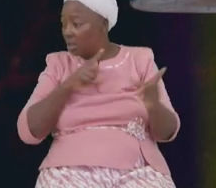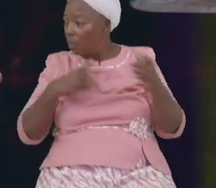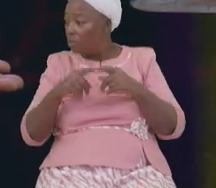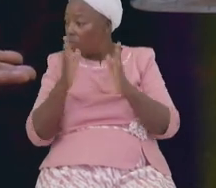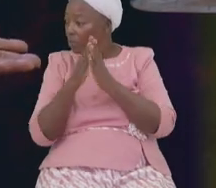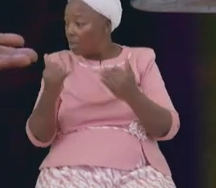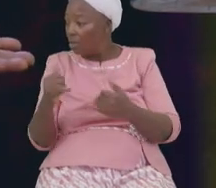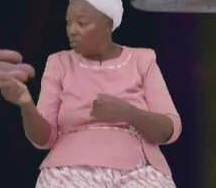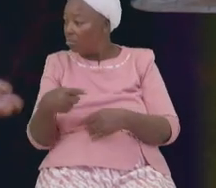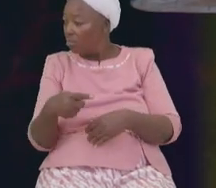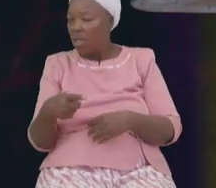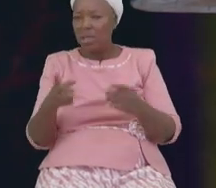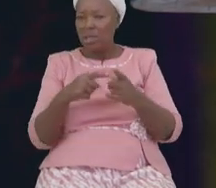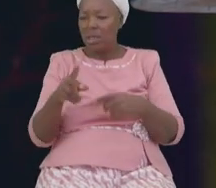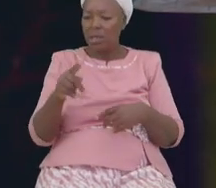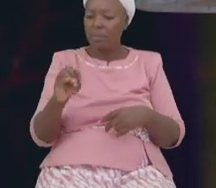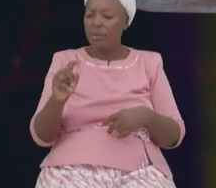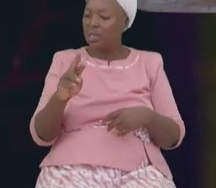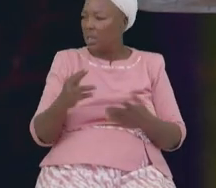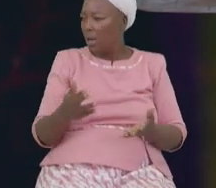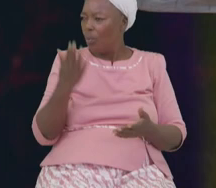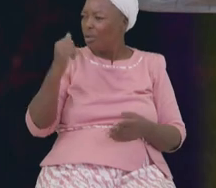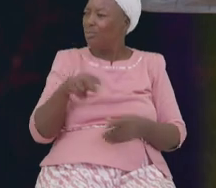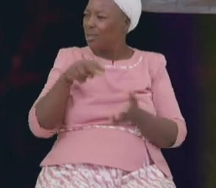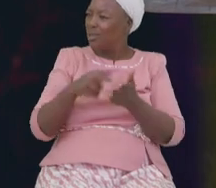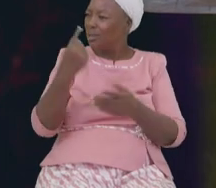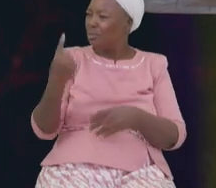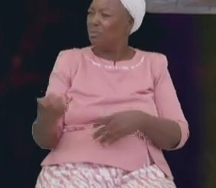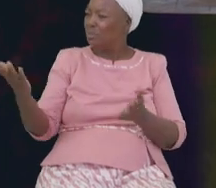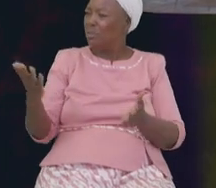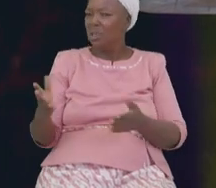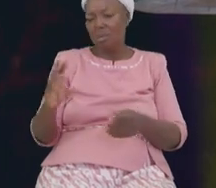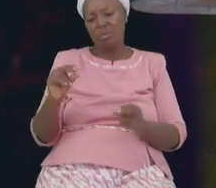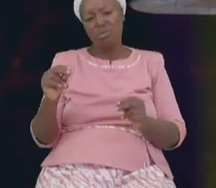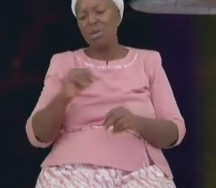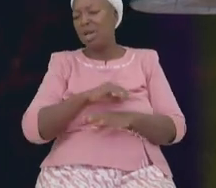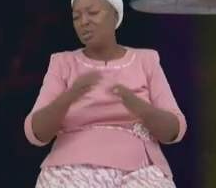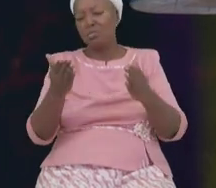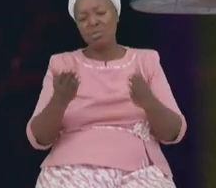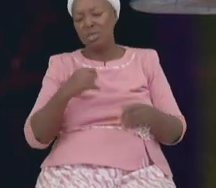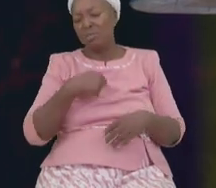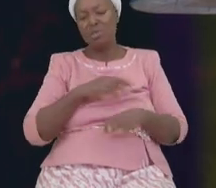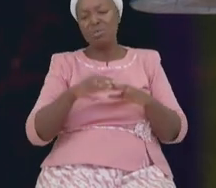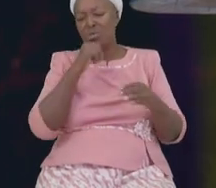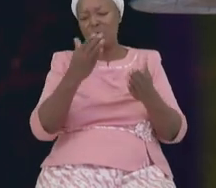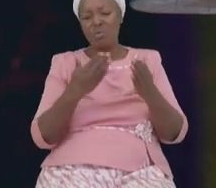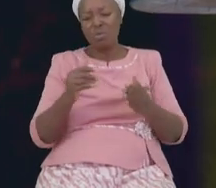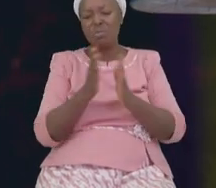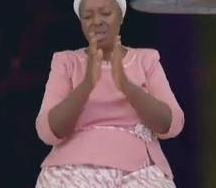The fellow, and then Peter said, why are you standing alone by yourself? No, I'm not. I don't want prayer in the